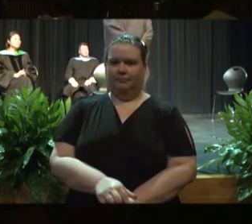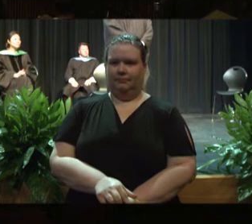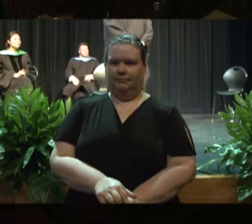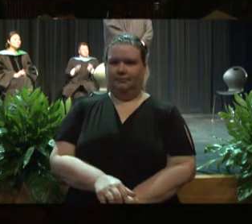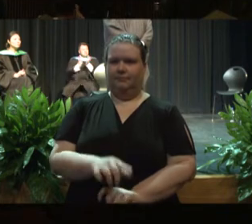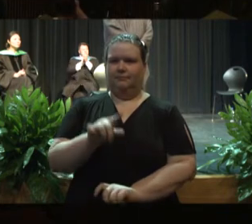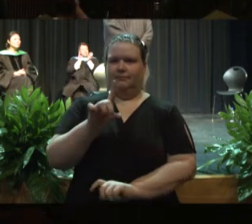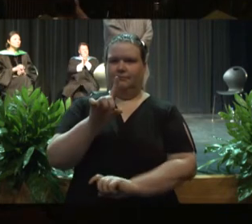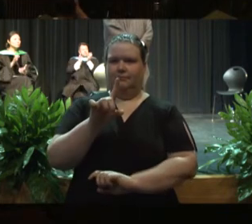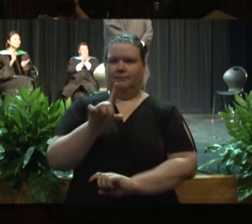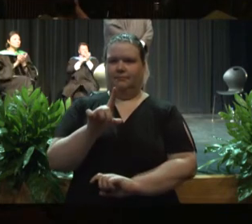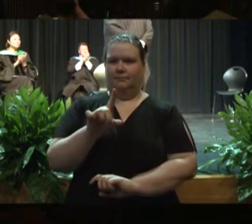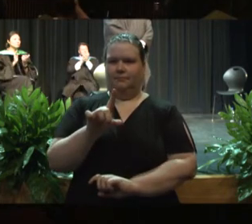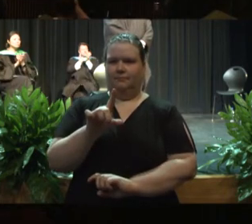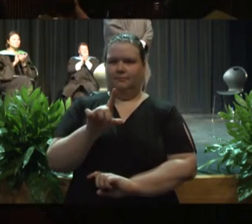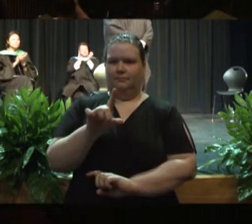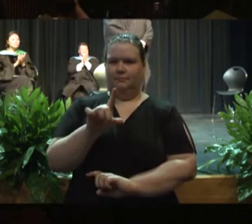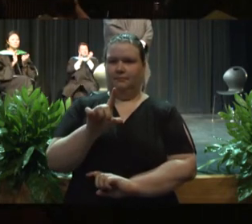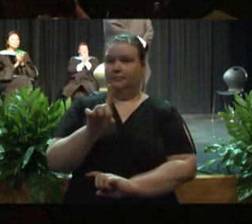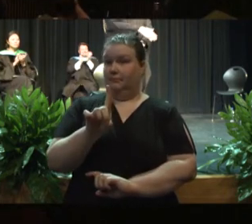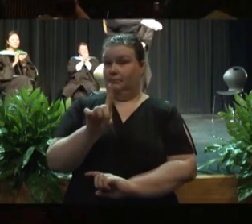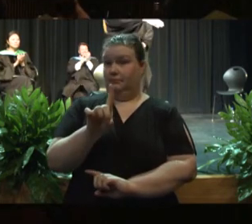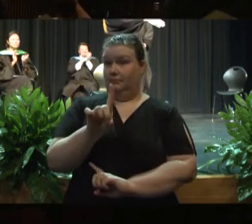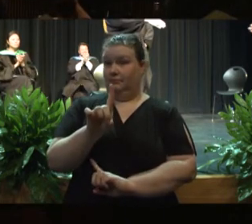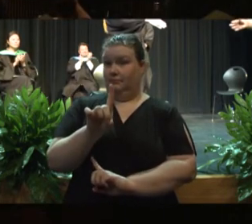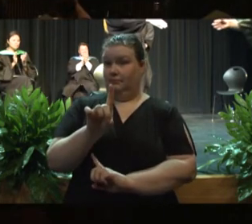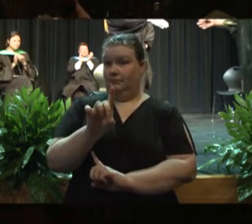Zahara Nicole Delano.